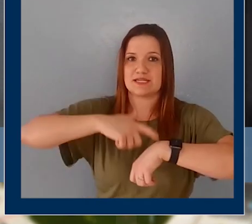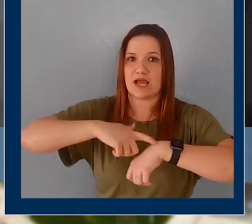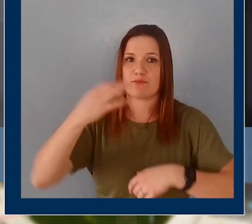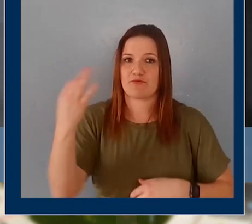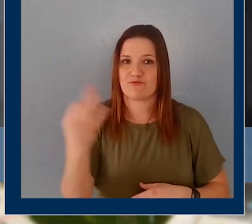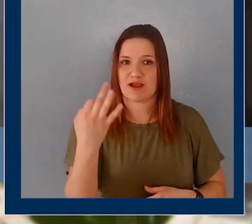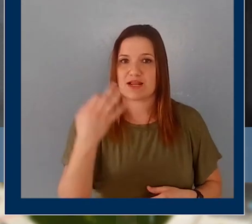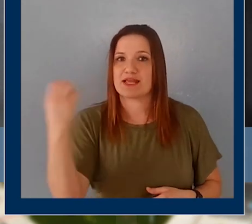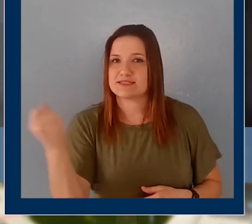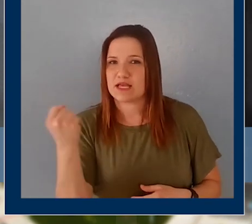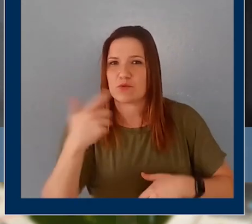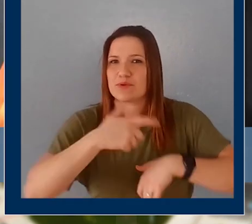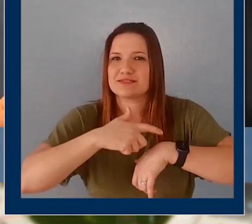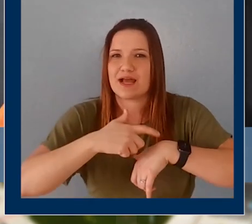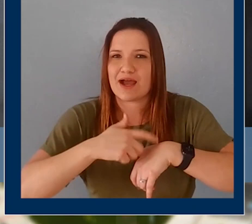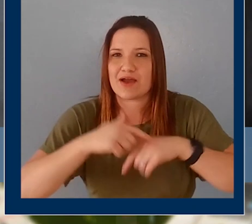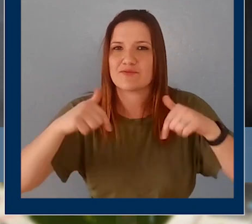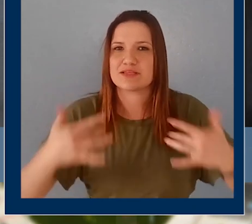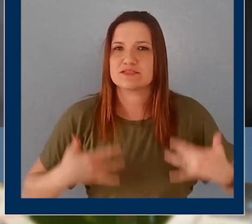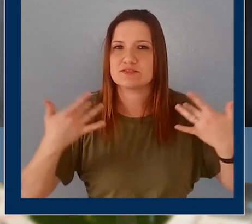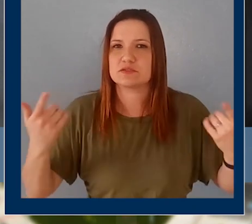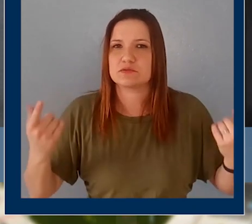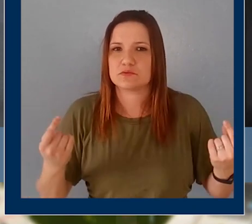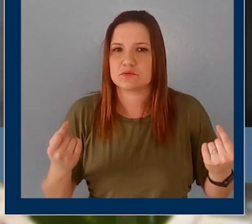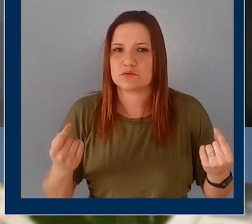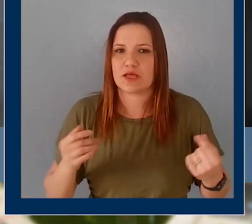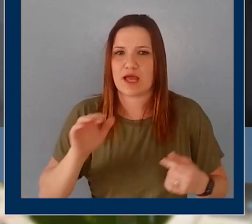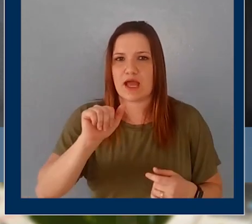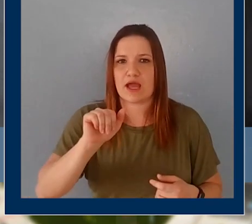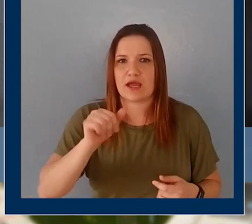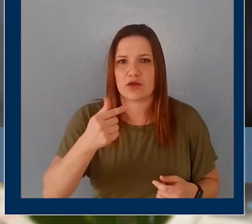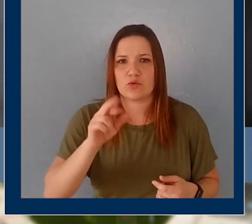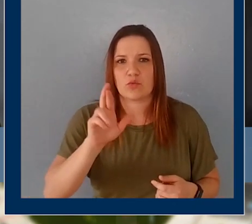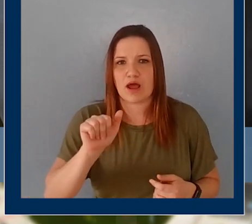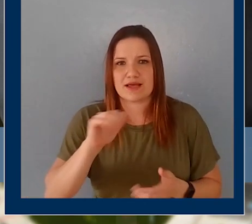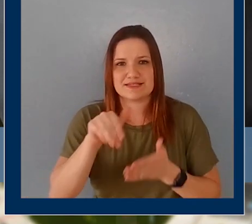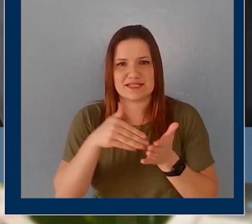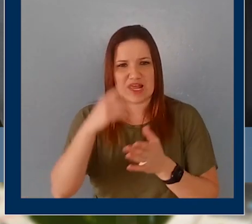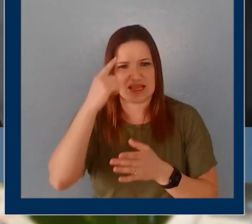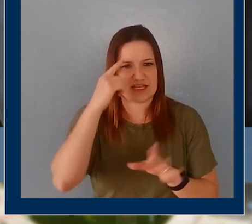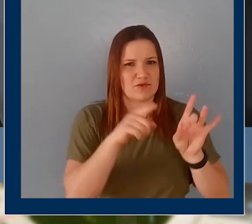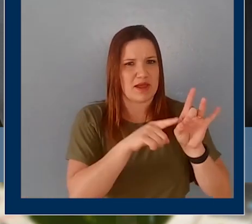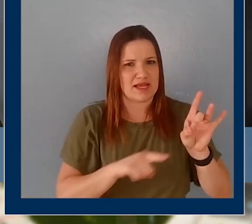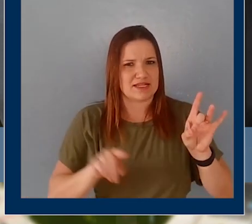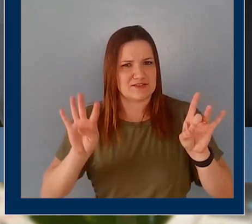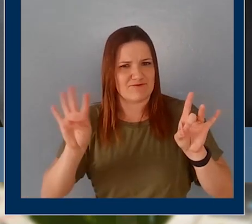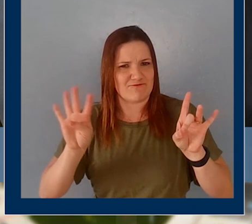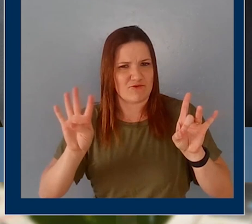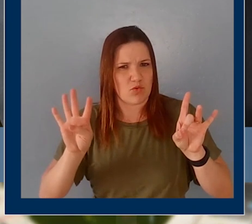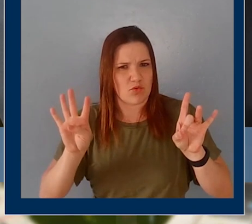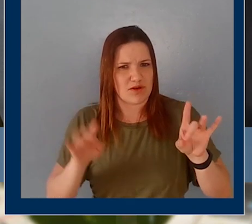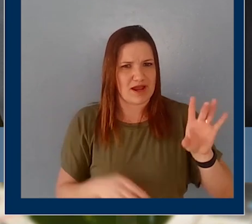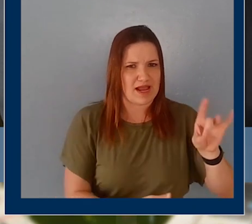quickly. So. Okay, so we're asked what time on Friday and Saturday for this event that's at the